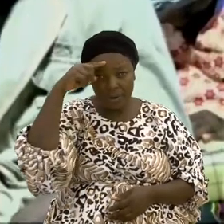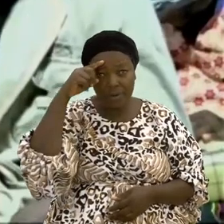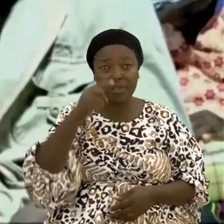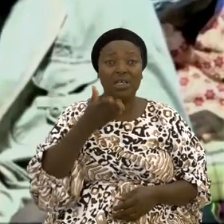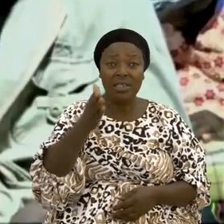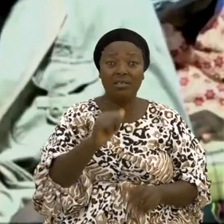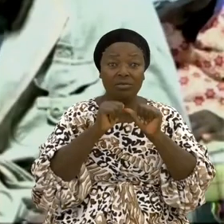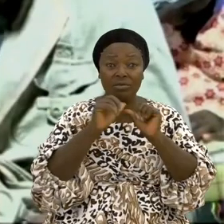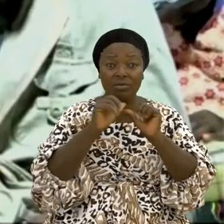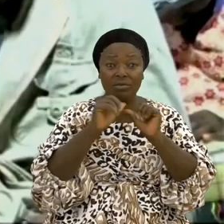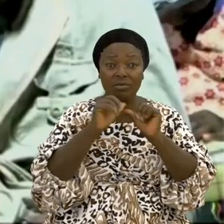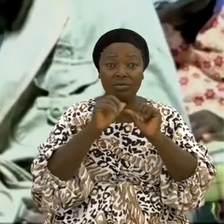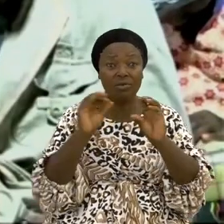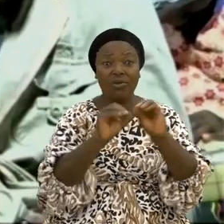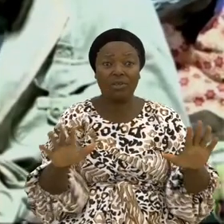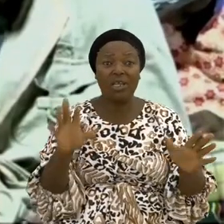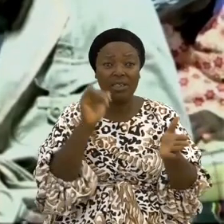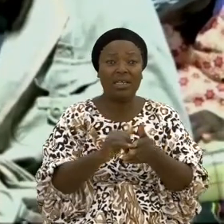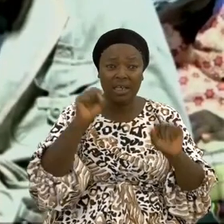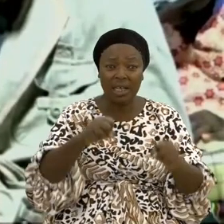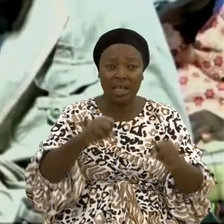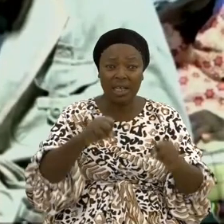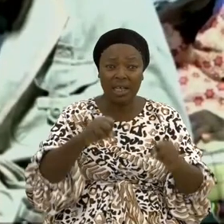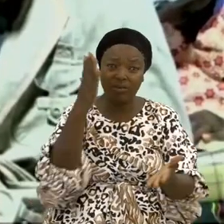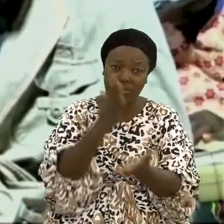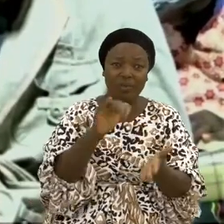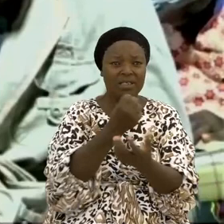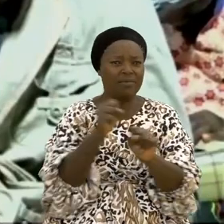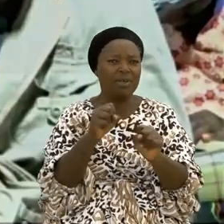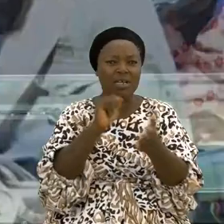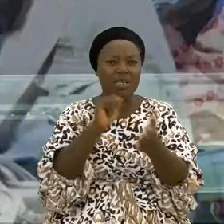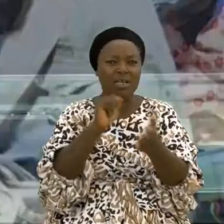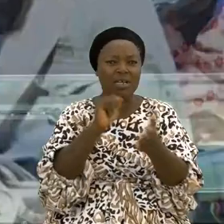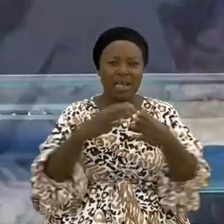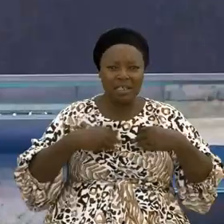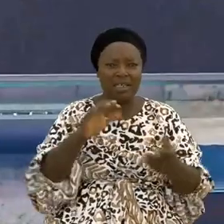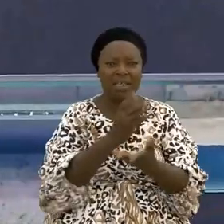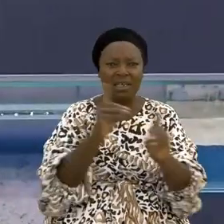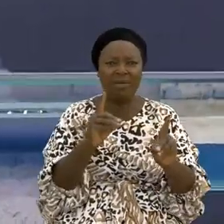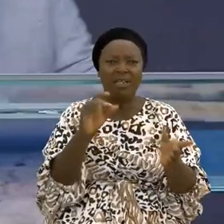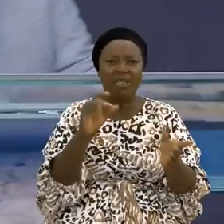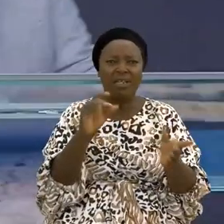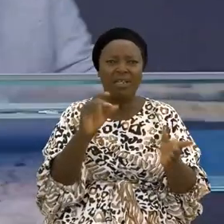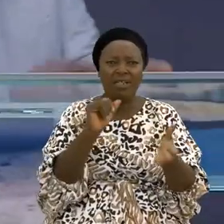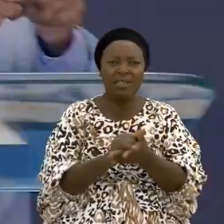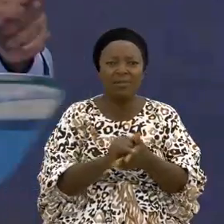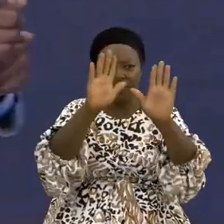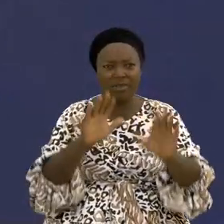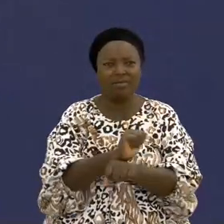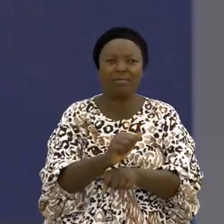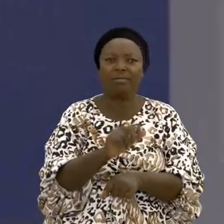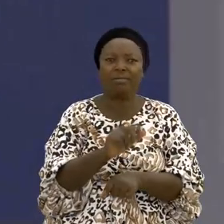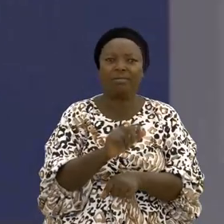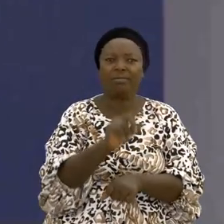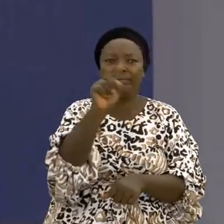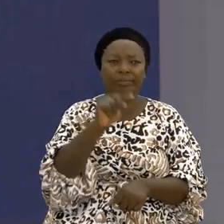is nothing that can stop that salvation, that healing, that deliverance, that miracle,